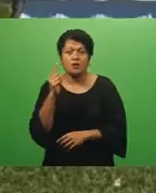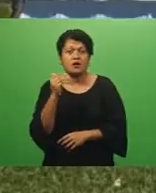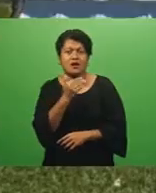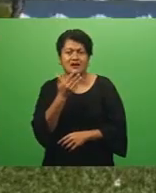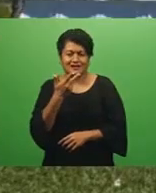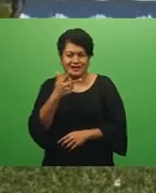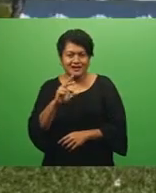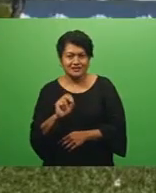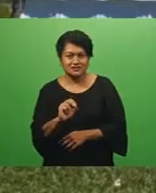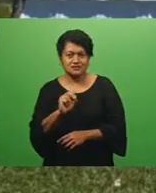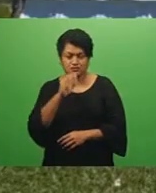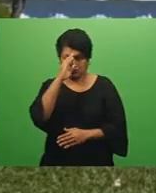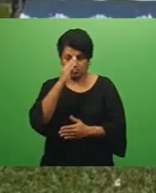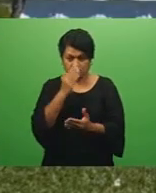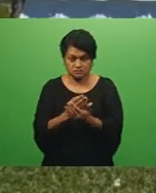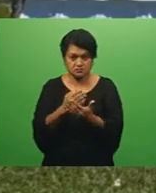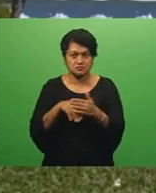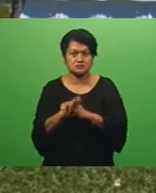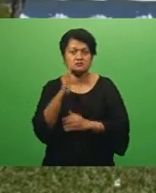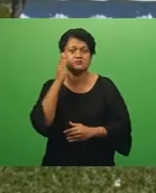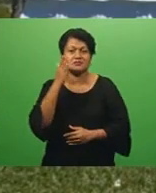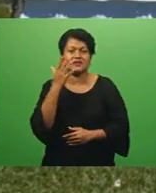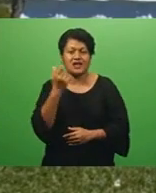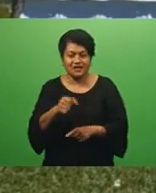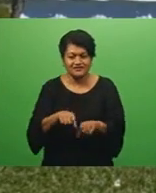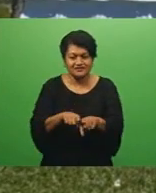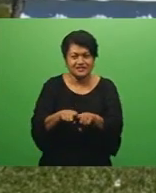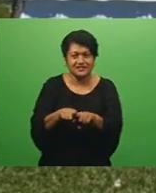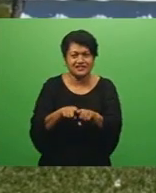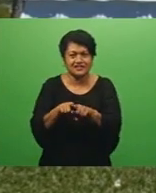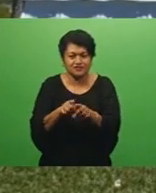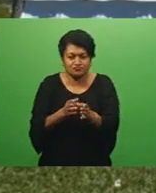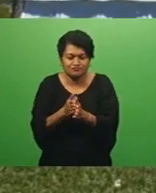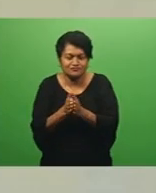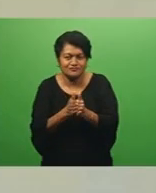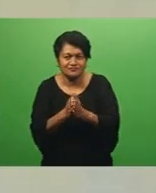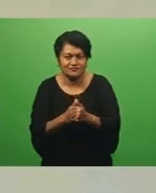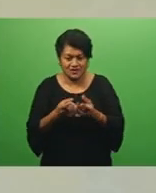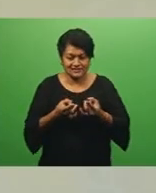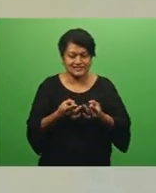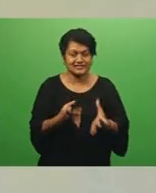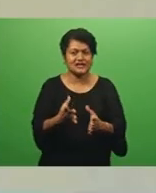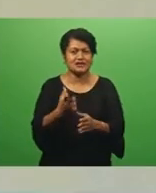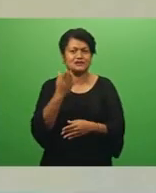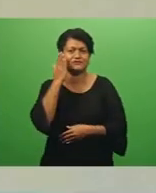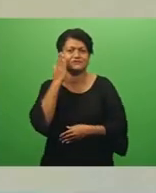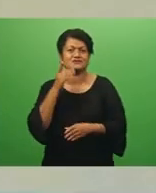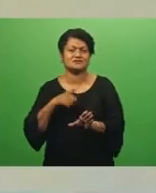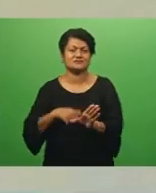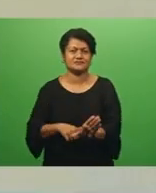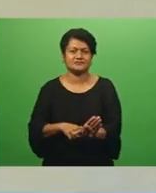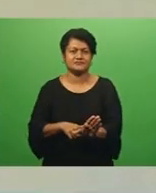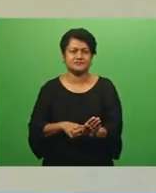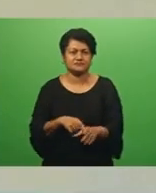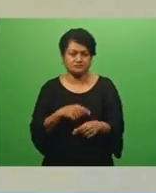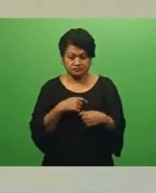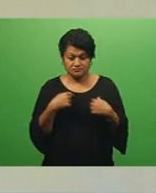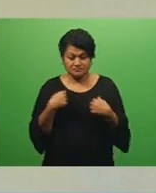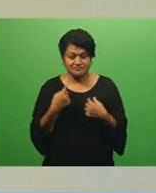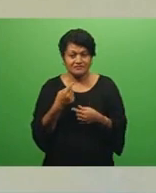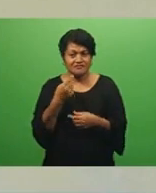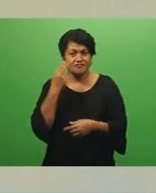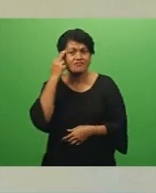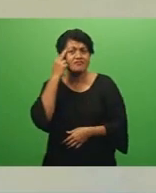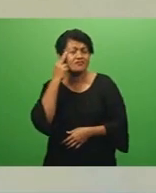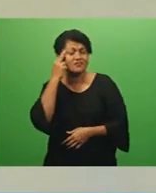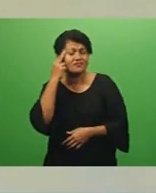school and they have been learning in tents since the start of the new school year. Our dream by the community for our new classroom has come to a